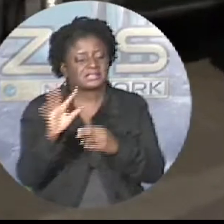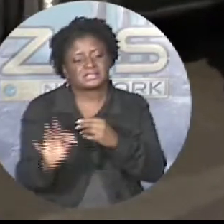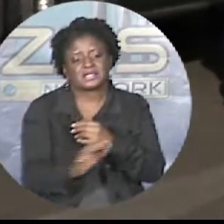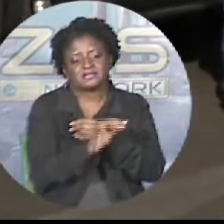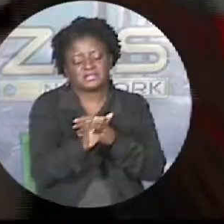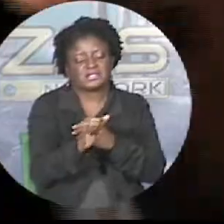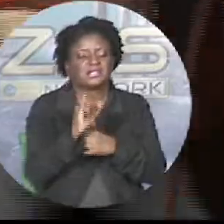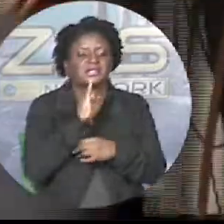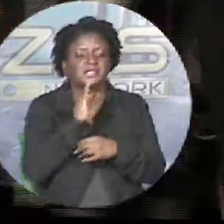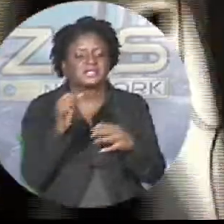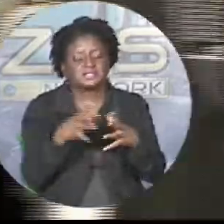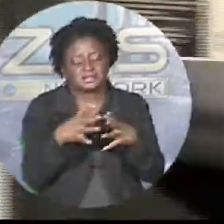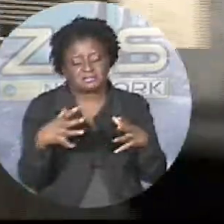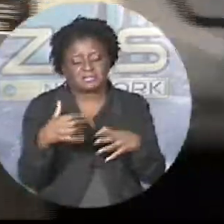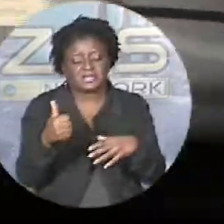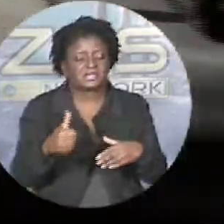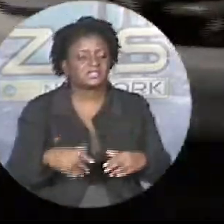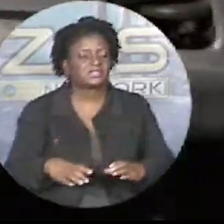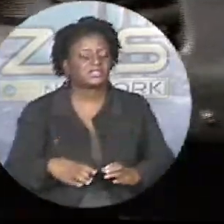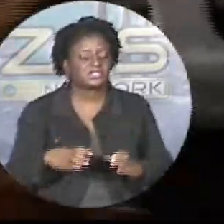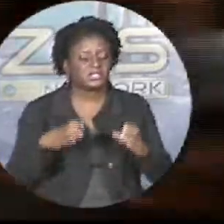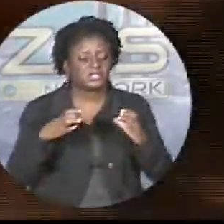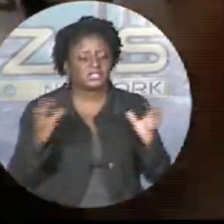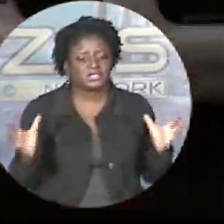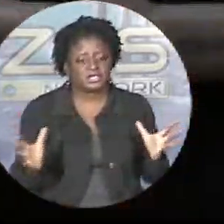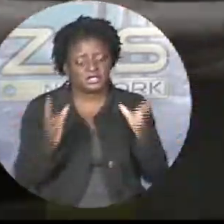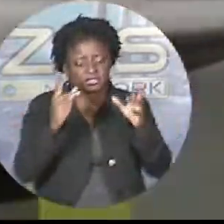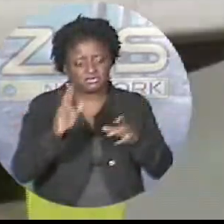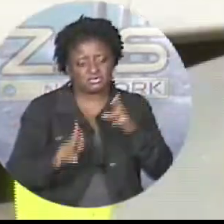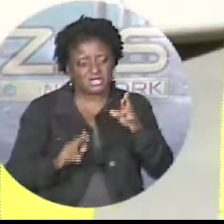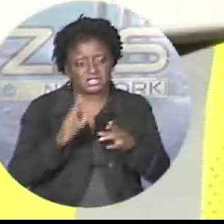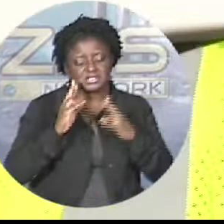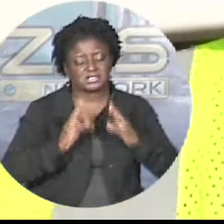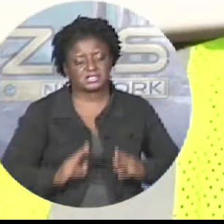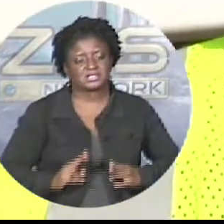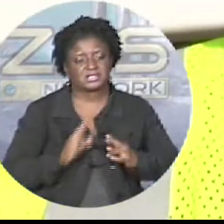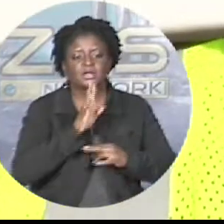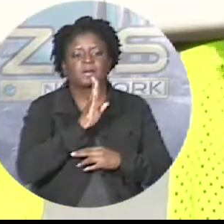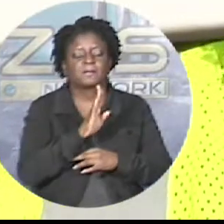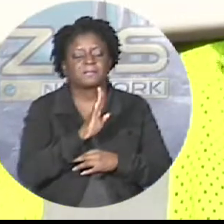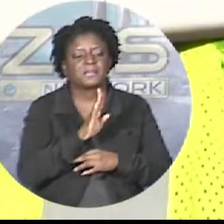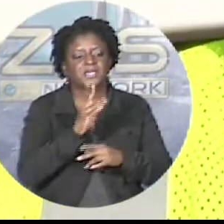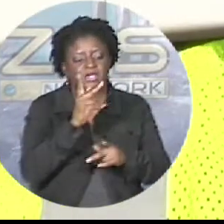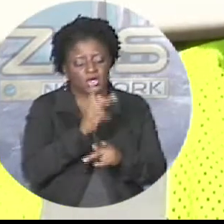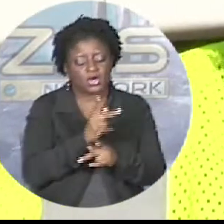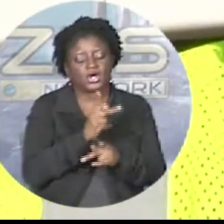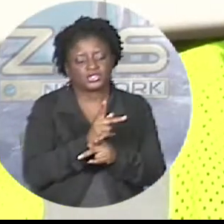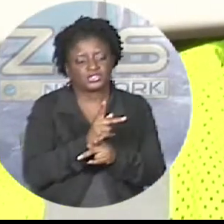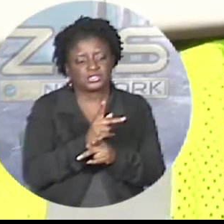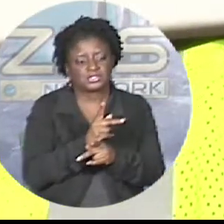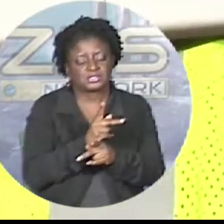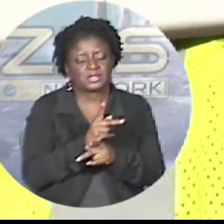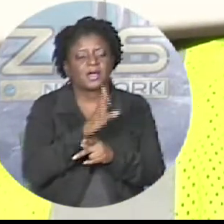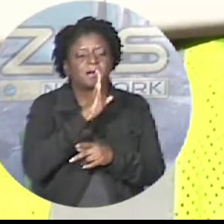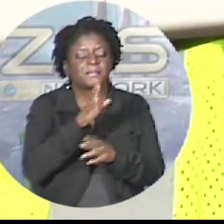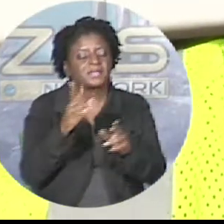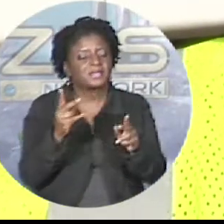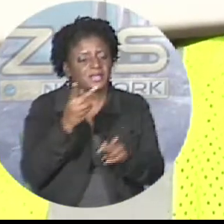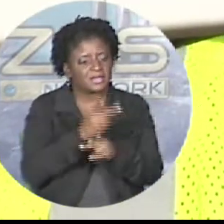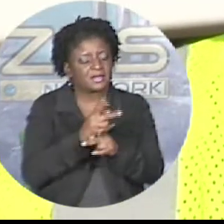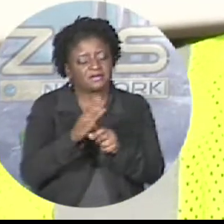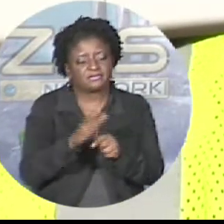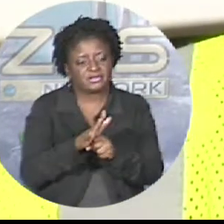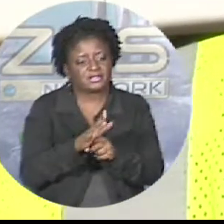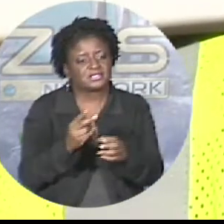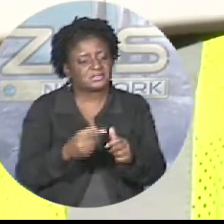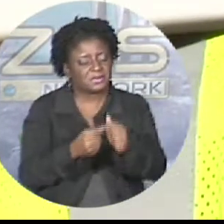urging residents to be cautious. I want to urge them to continue to be very, very careful, particularly if their house